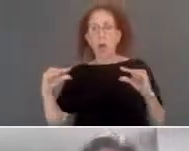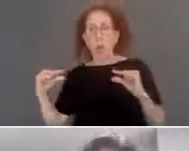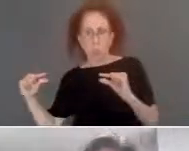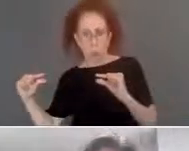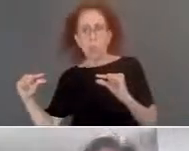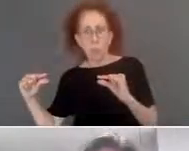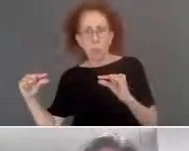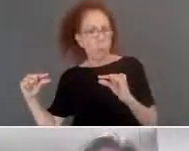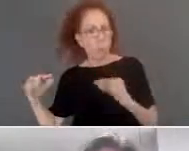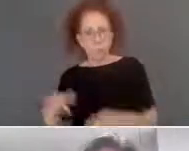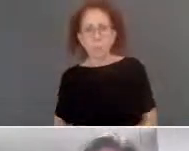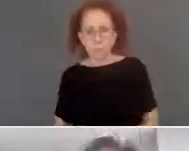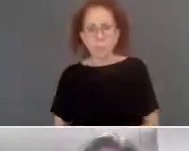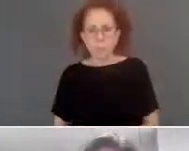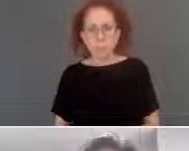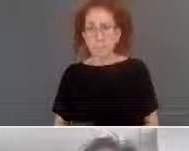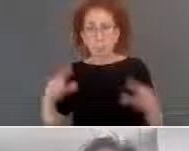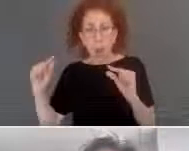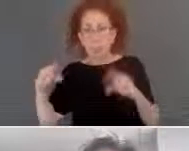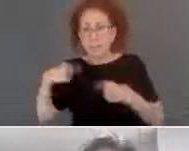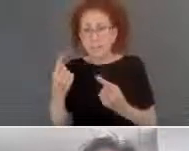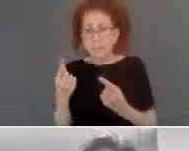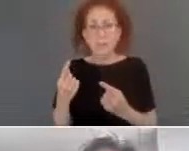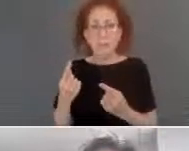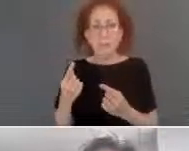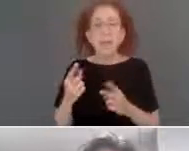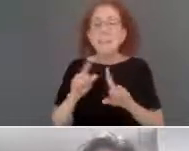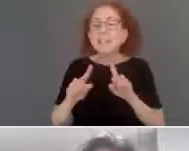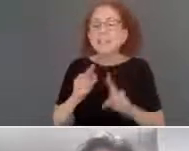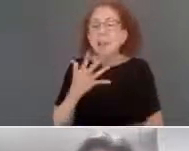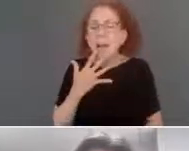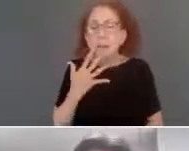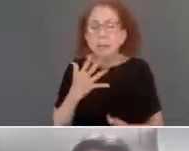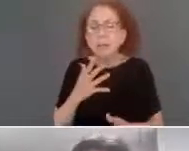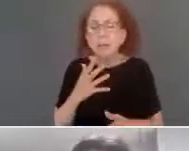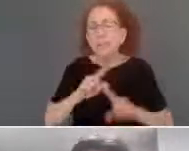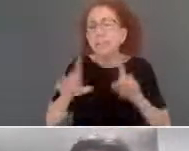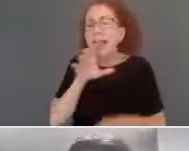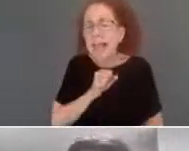seen during this pandemic. The different colored lines are just different ages.